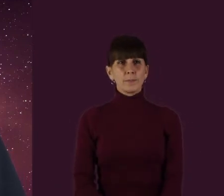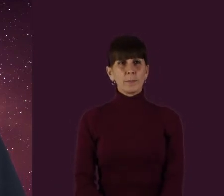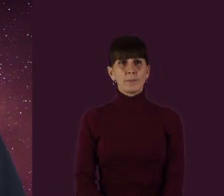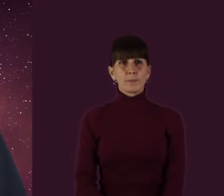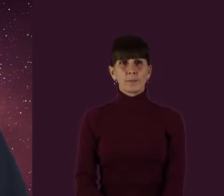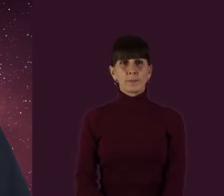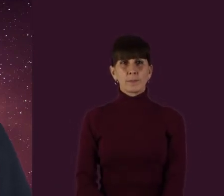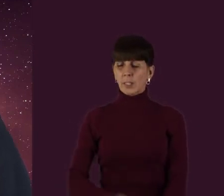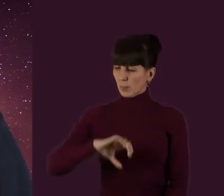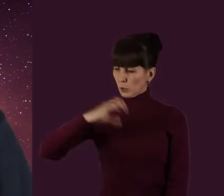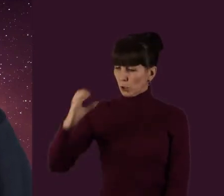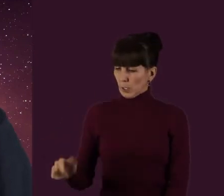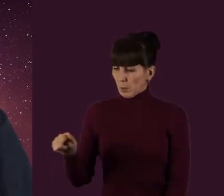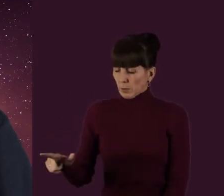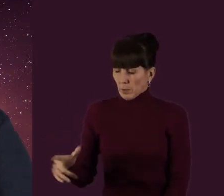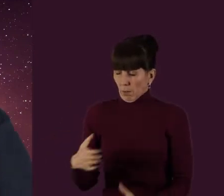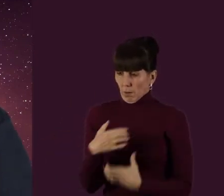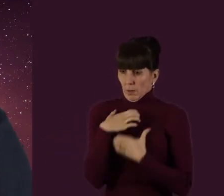And the shepherds were terrified.